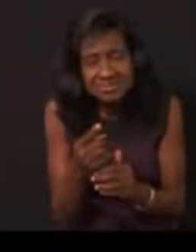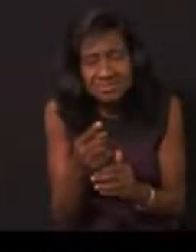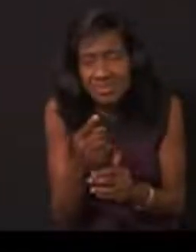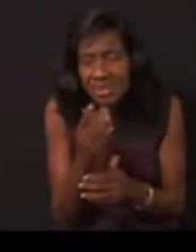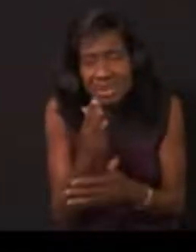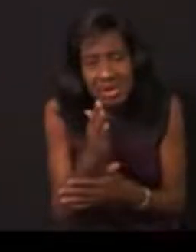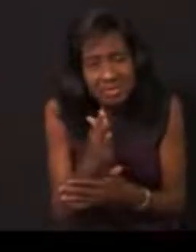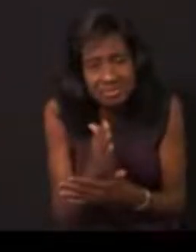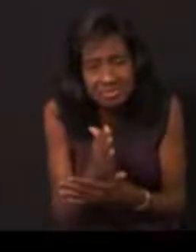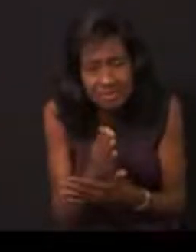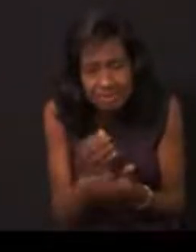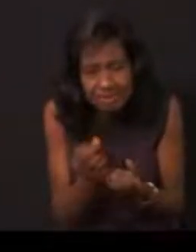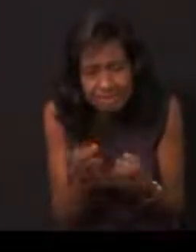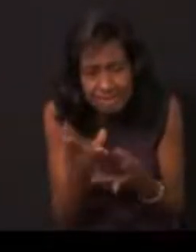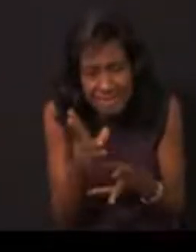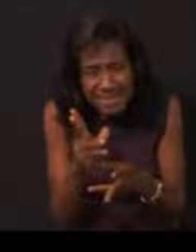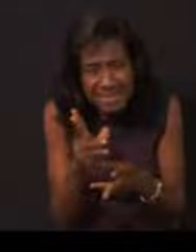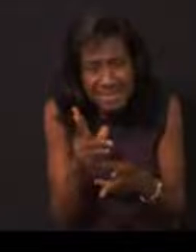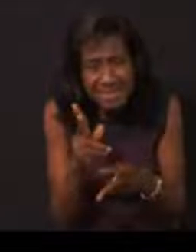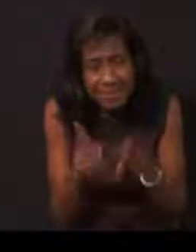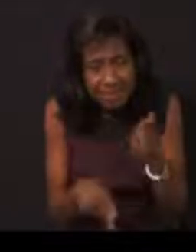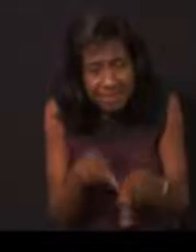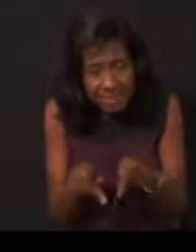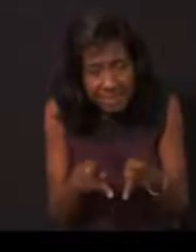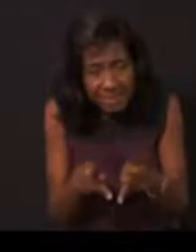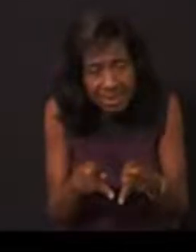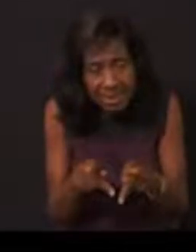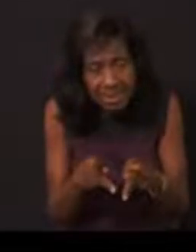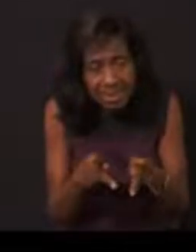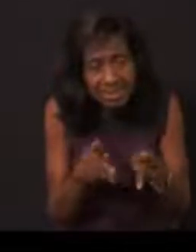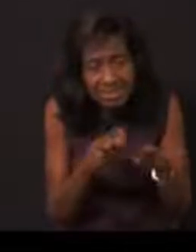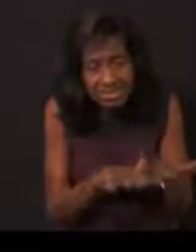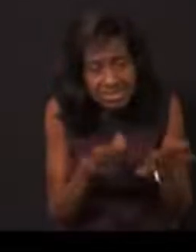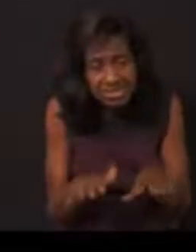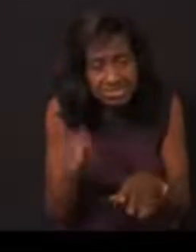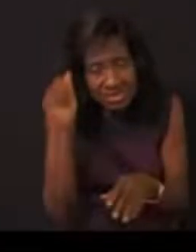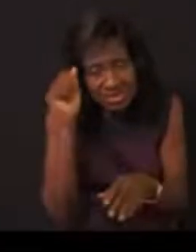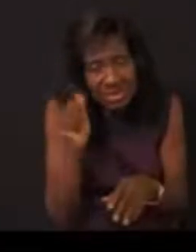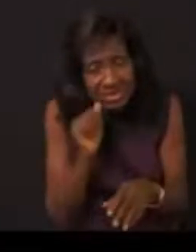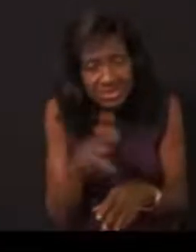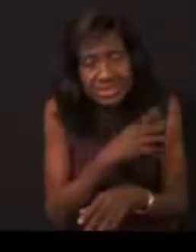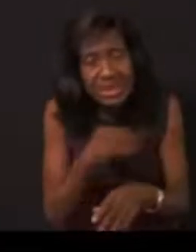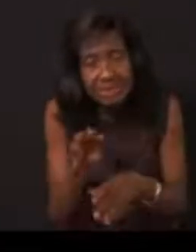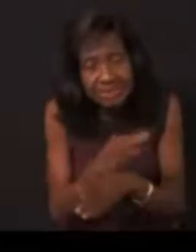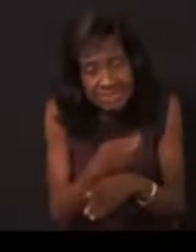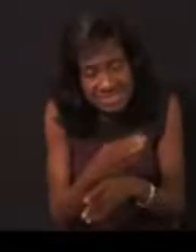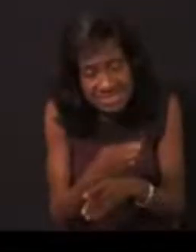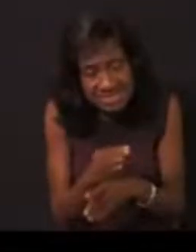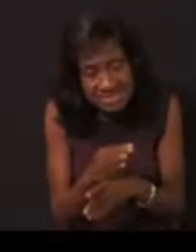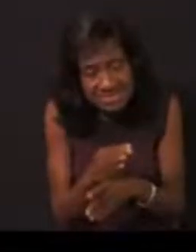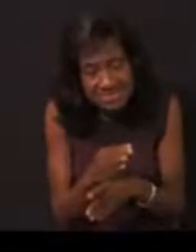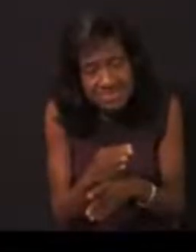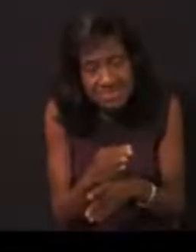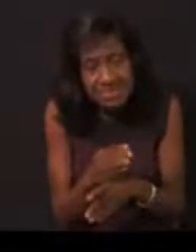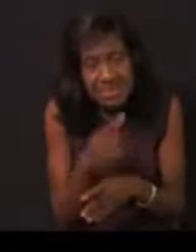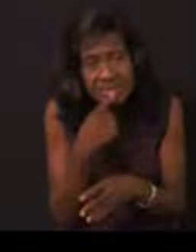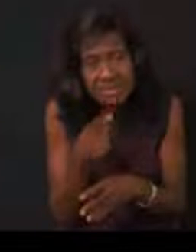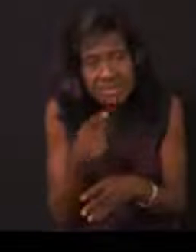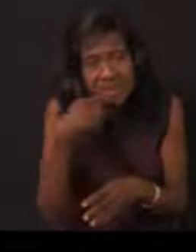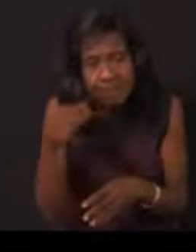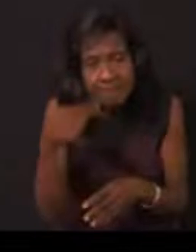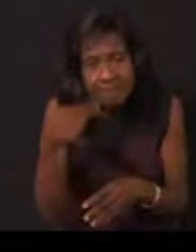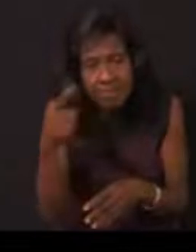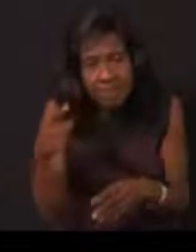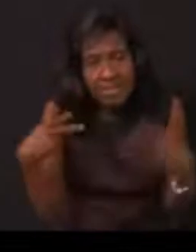everyday life for many adults, children, and a lot of our businesses. Of course, our public